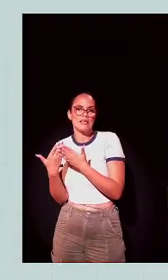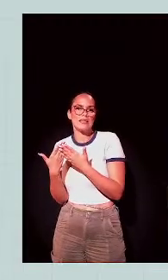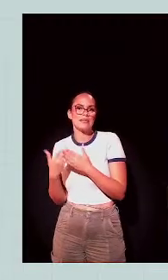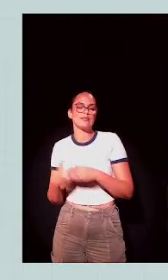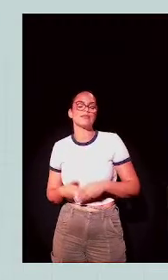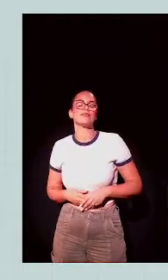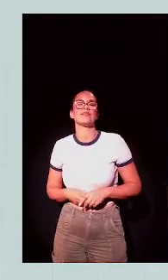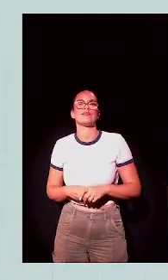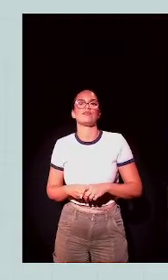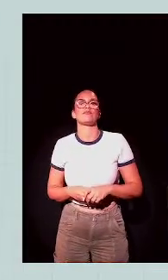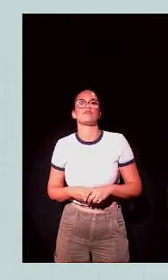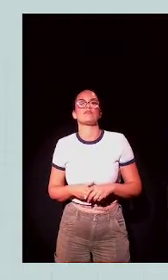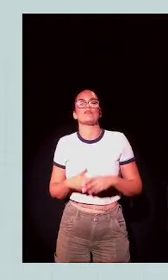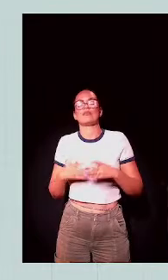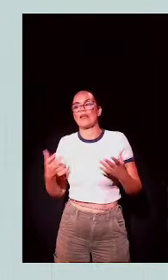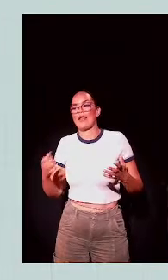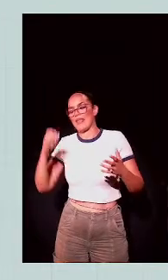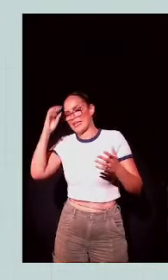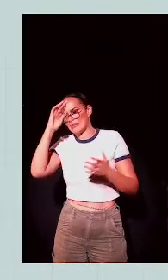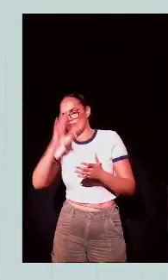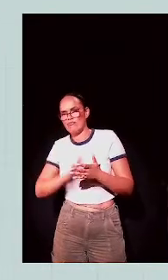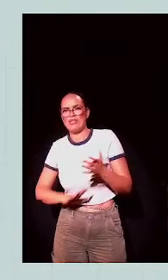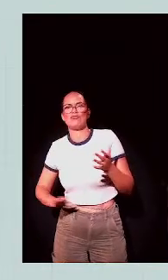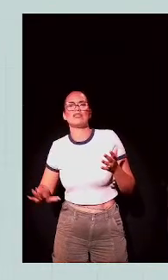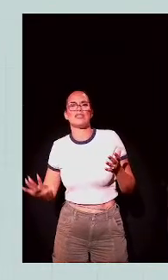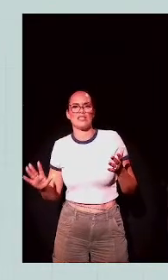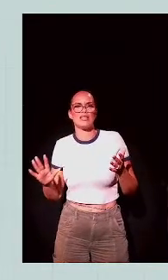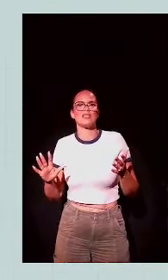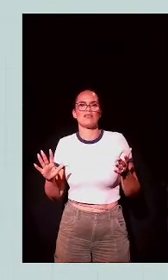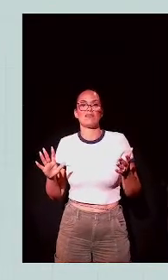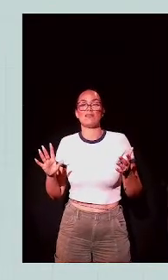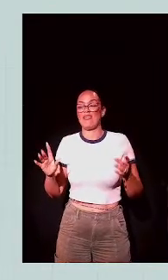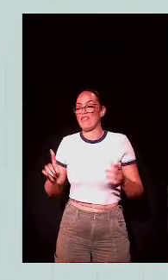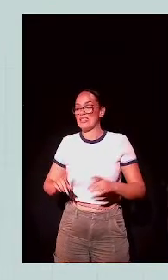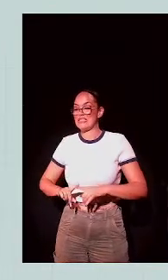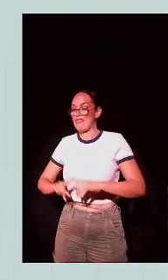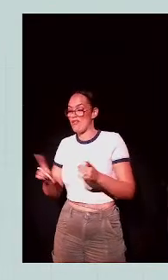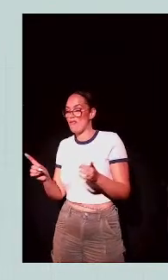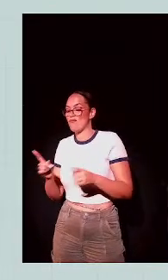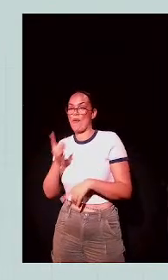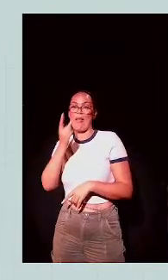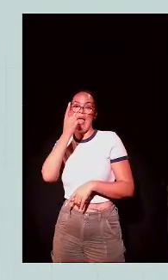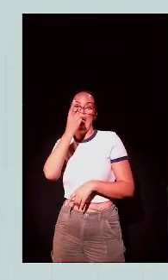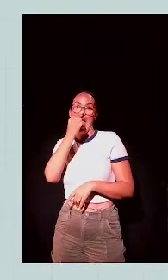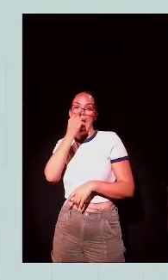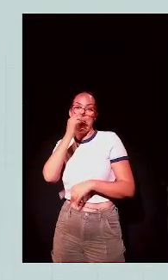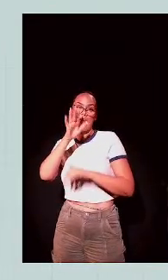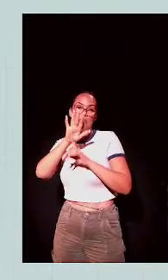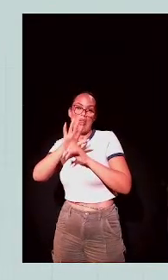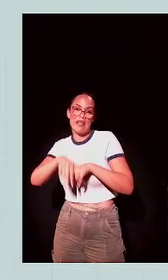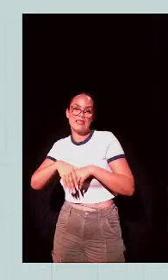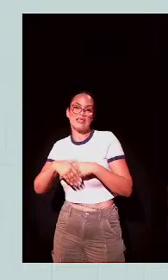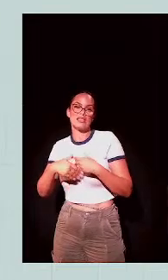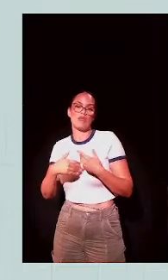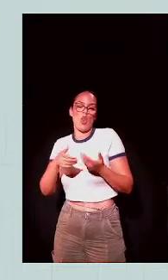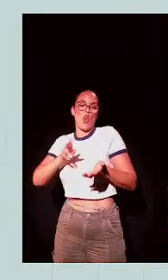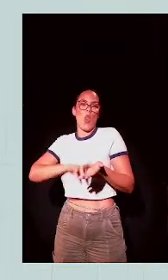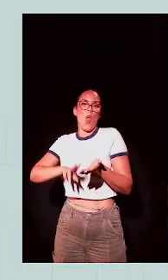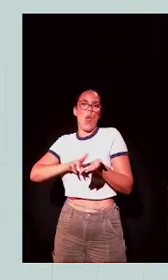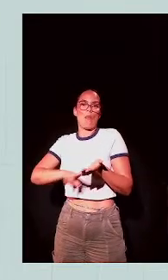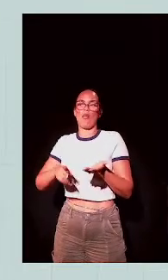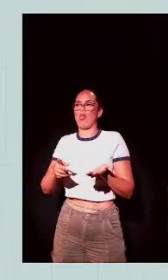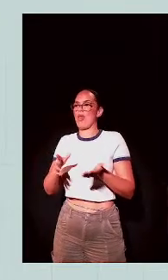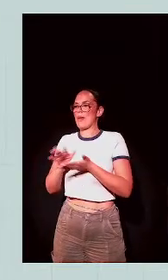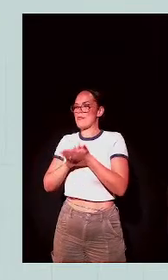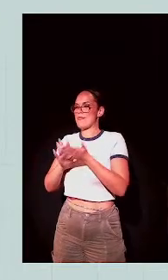these experiences often differ from capitalist or ableist norms, where speed,